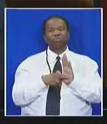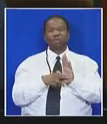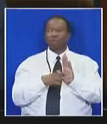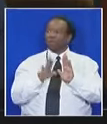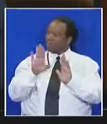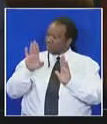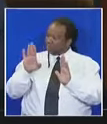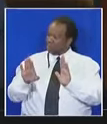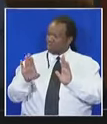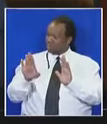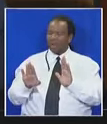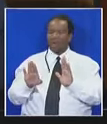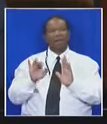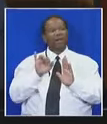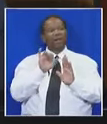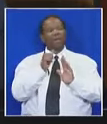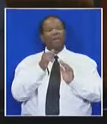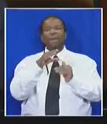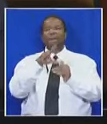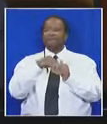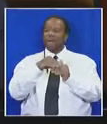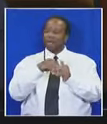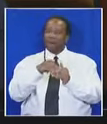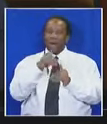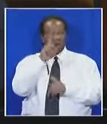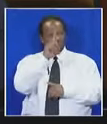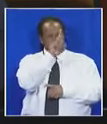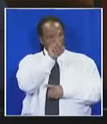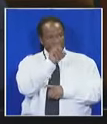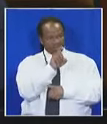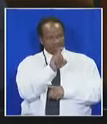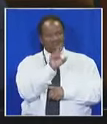your member raised a question.